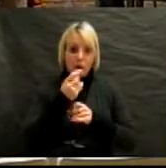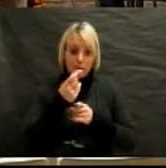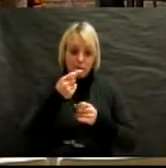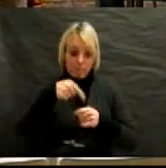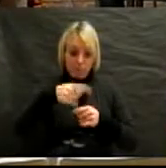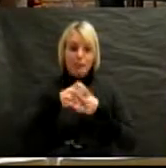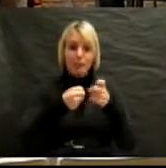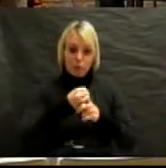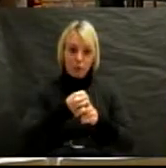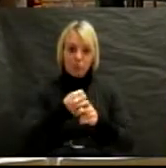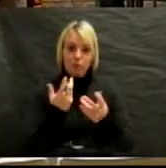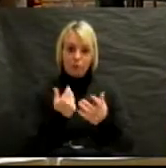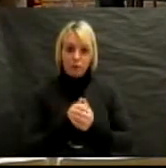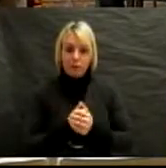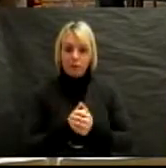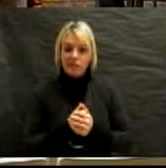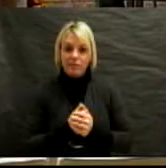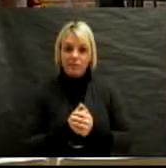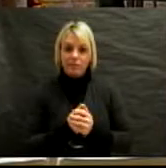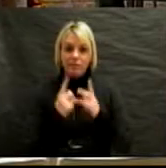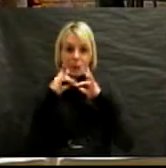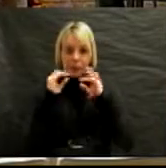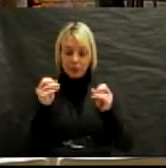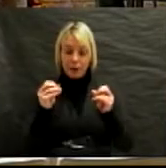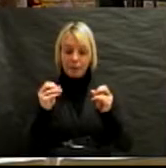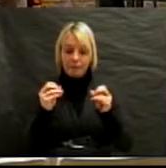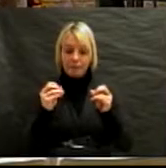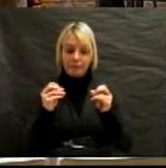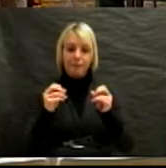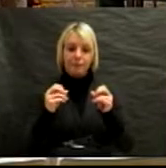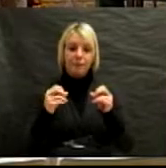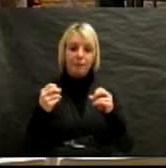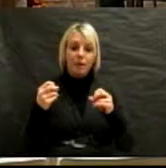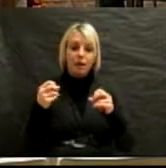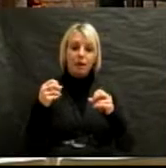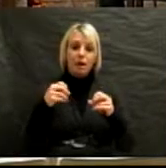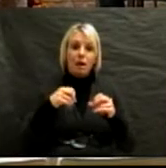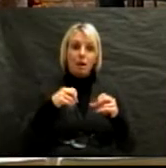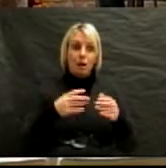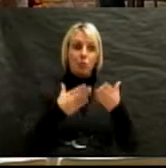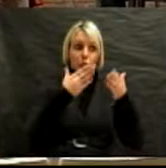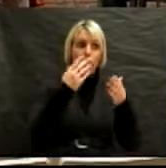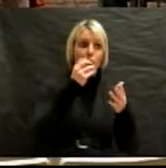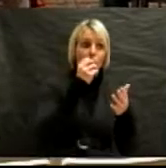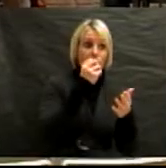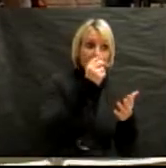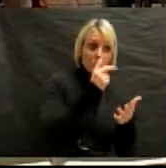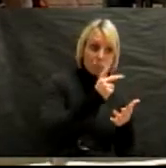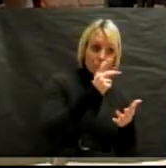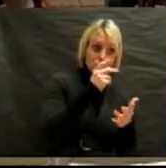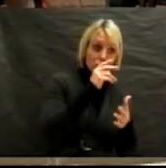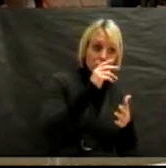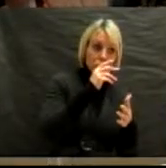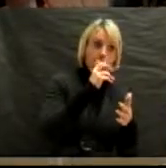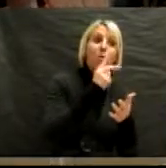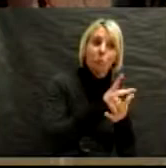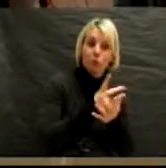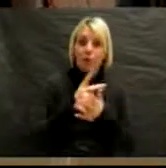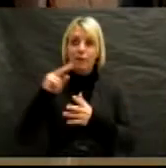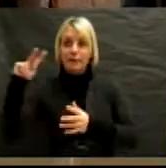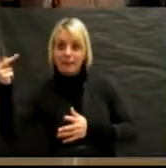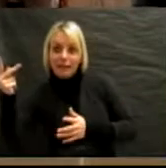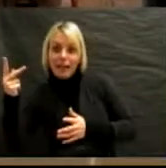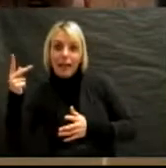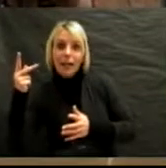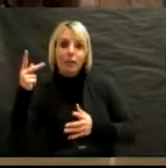Hearing none, I'll entertain a motion to approve. So moved. Second. We have a motion and a second to approve the schedule of